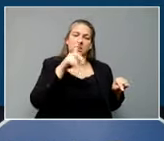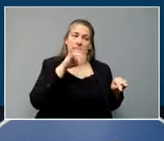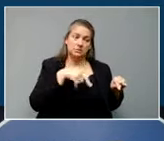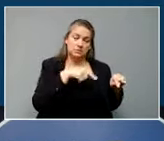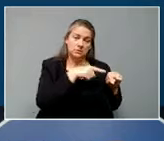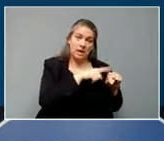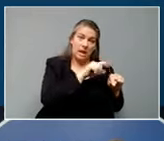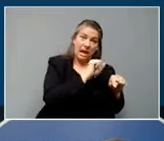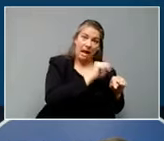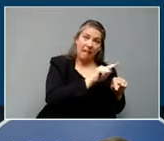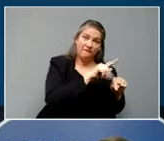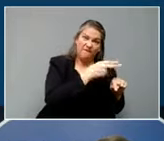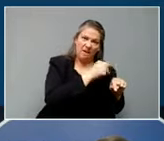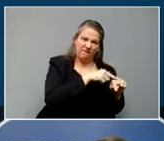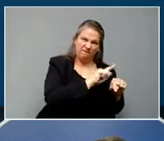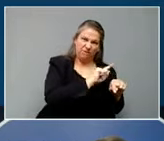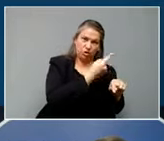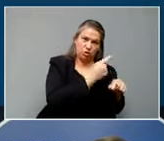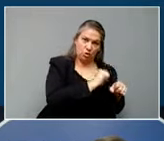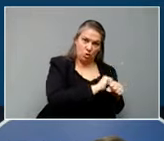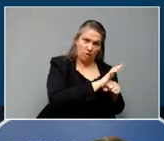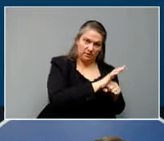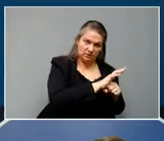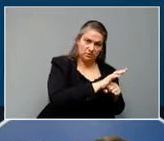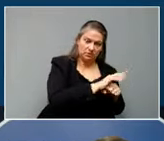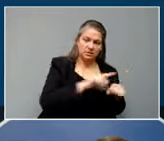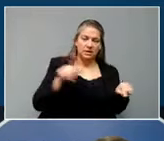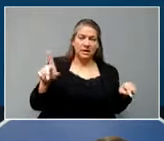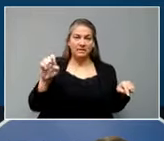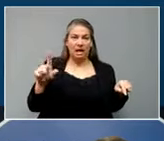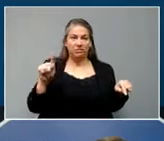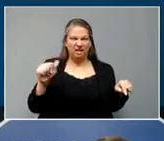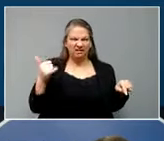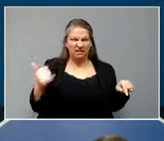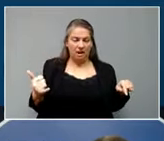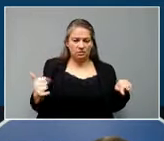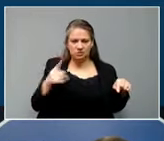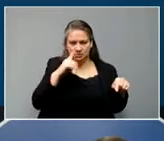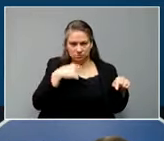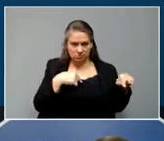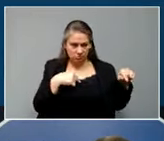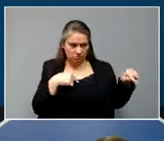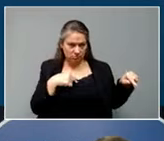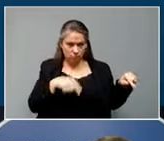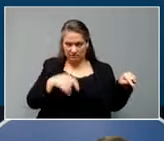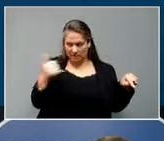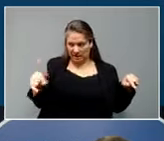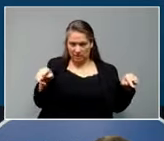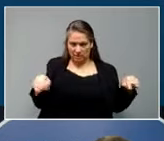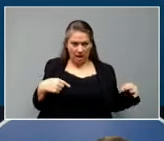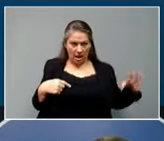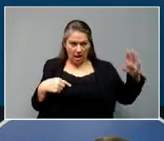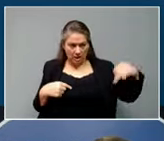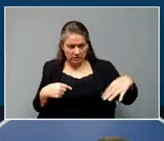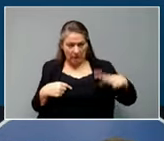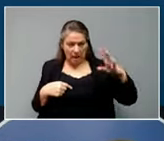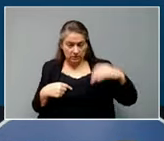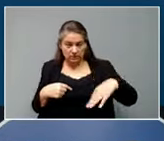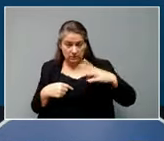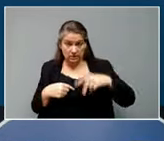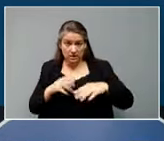Alpha and Delta. Now, I'll put in a plug here. I think those numbers can and will be lower if everybody gets